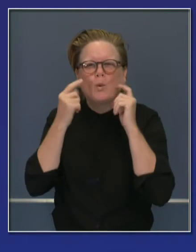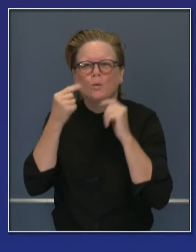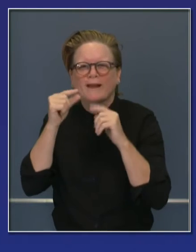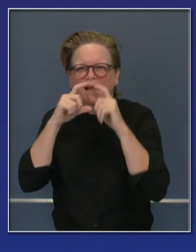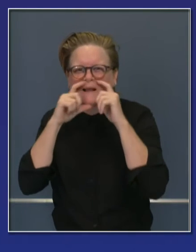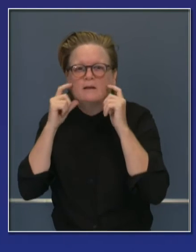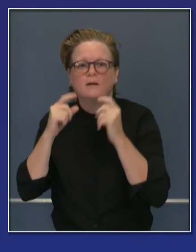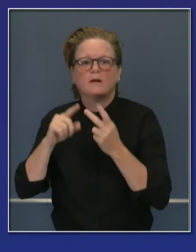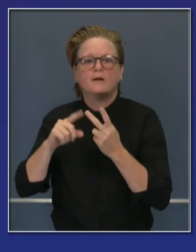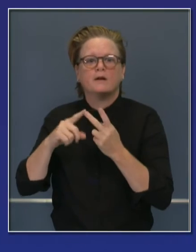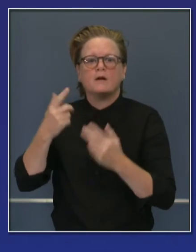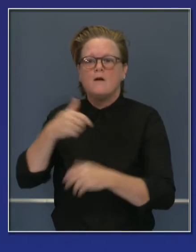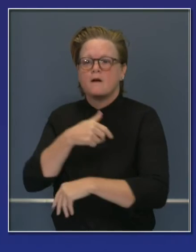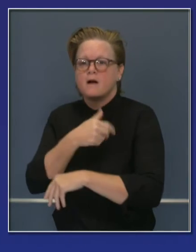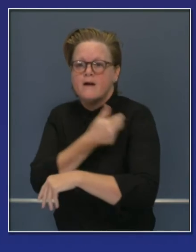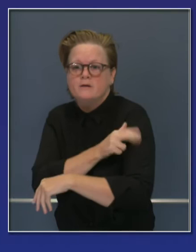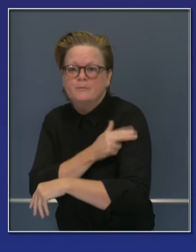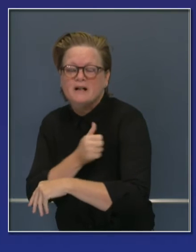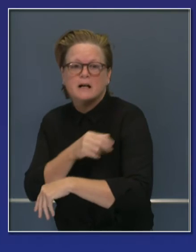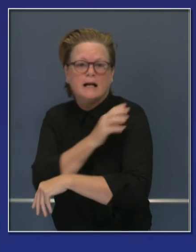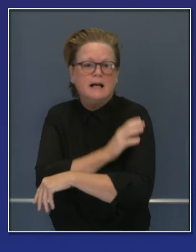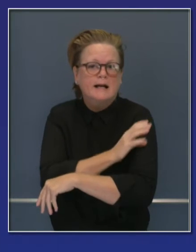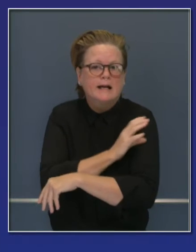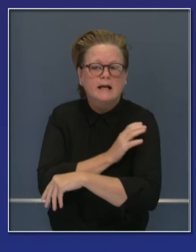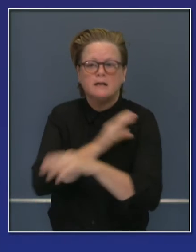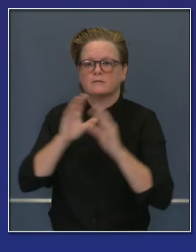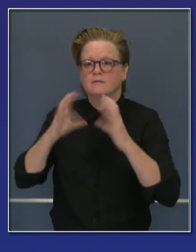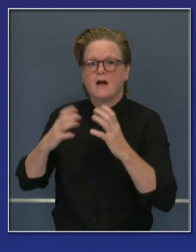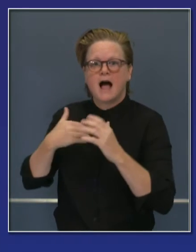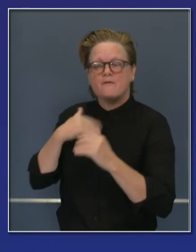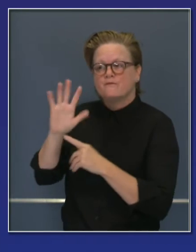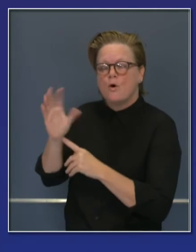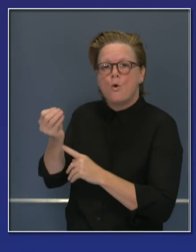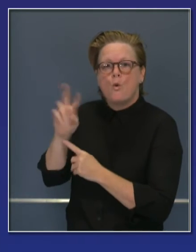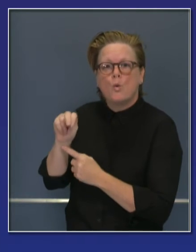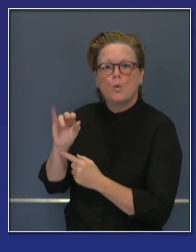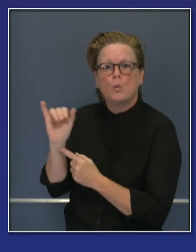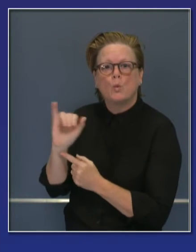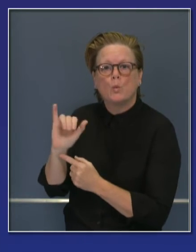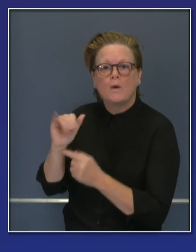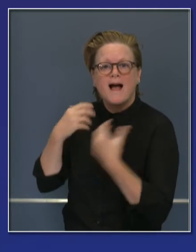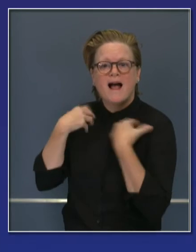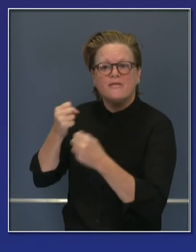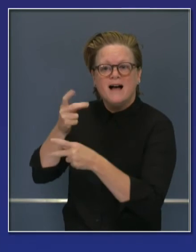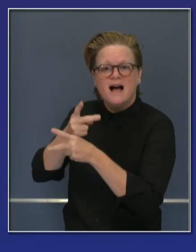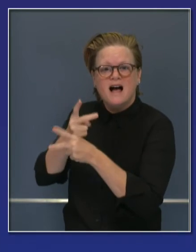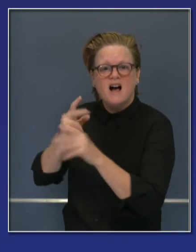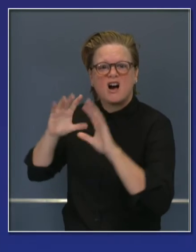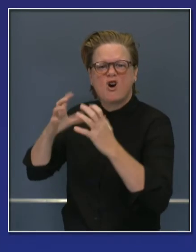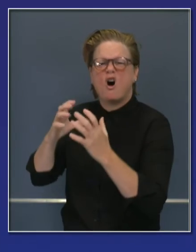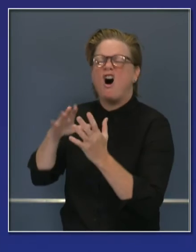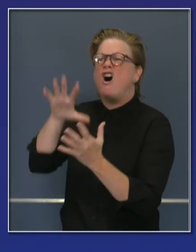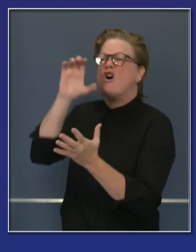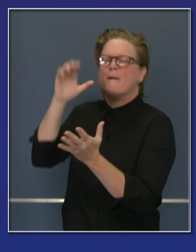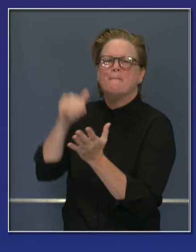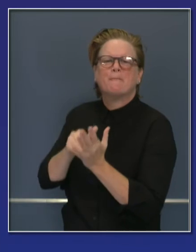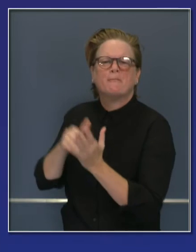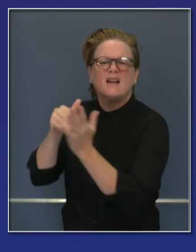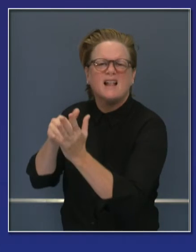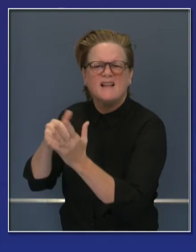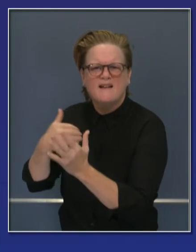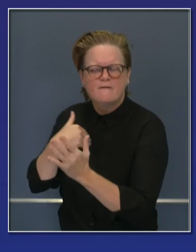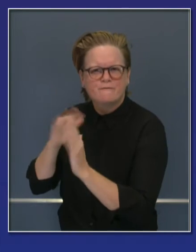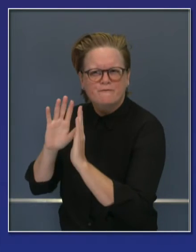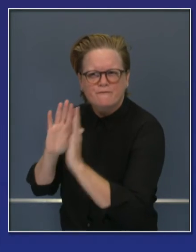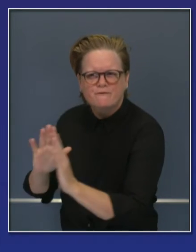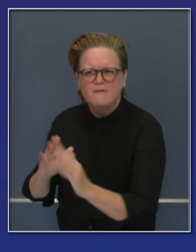the hospitals, clinics, they have tens of millions, hundreds of millions more units of PPE themselves. This is just the